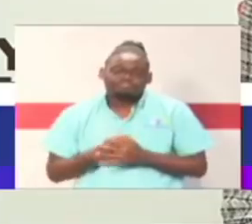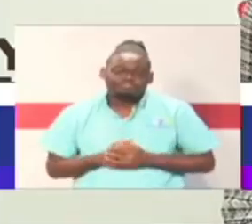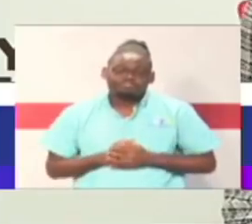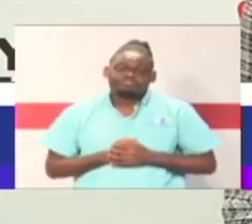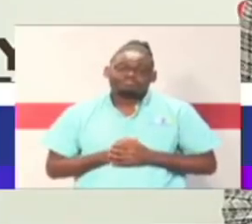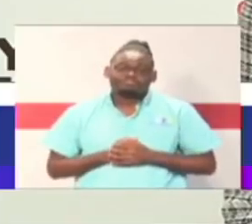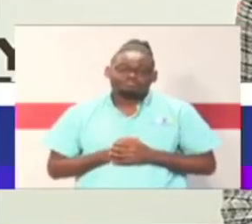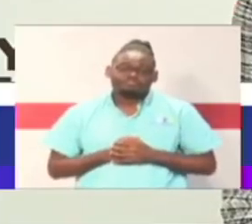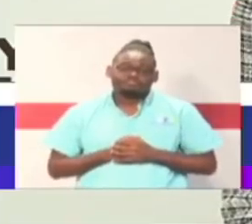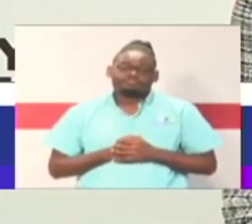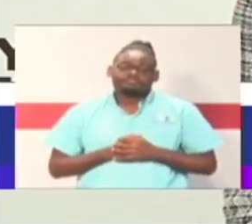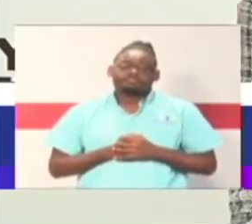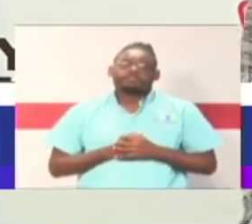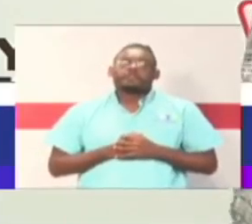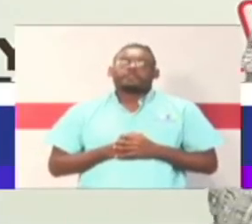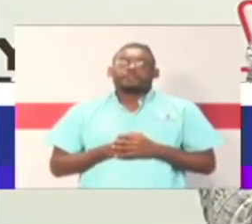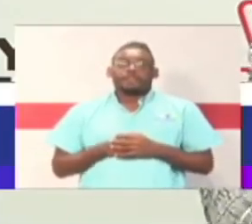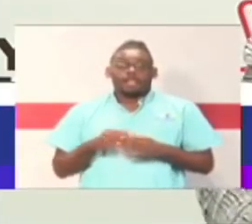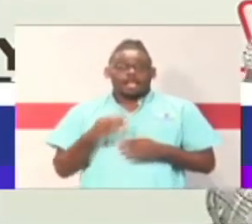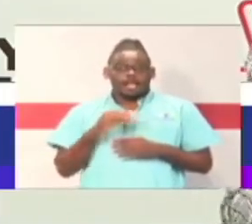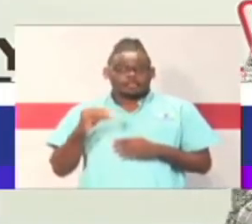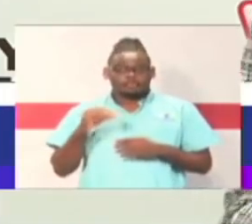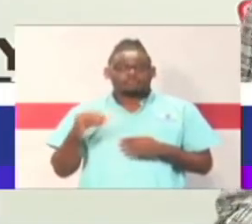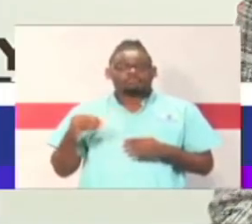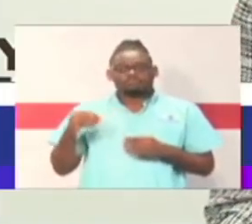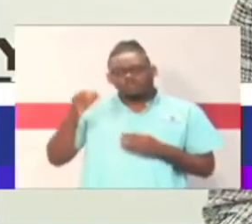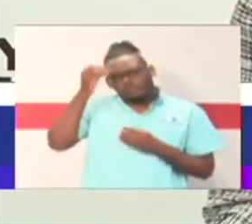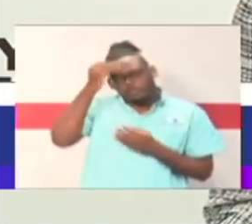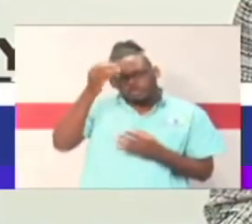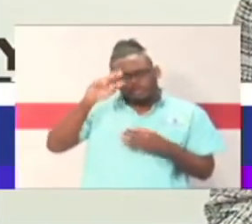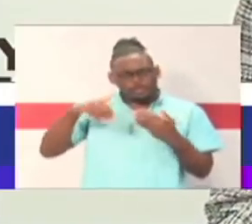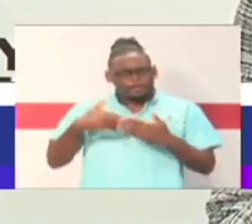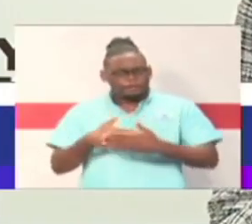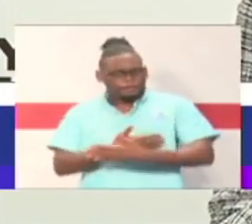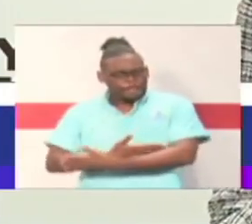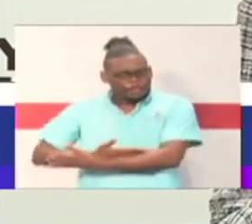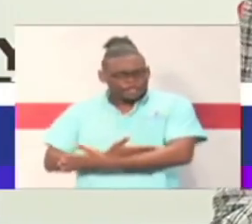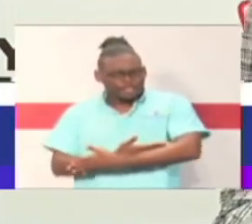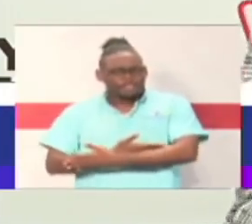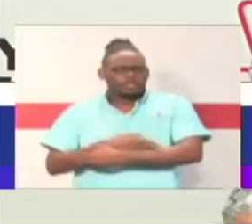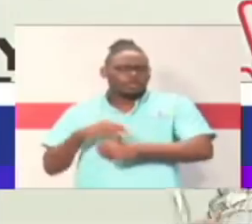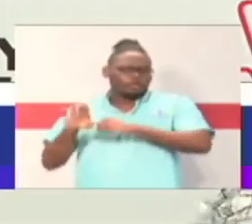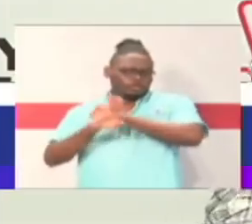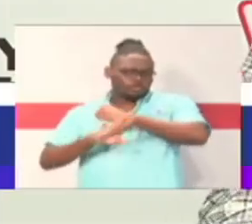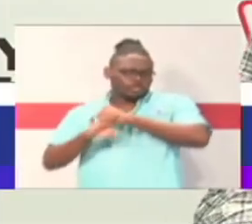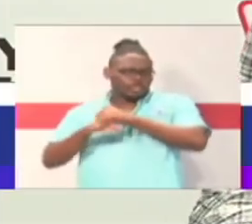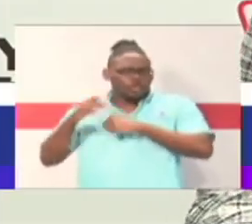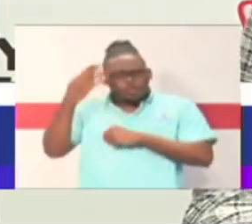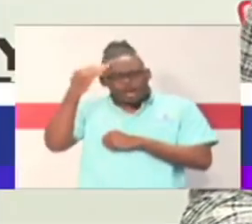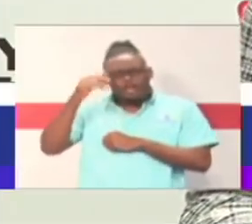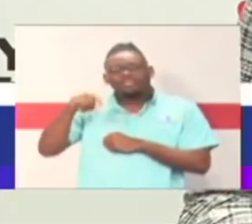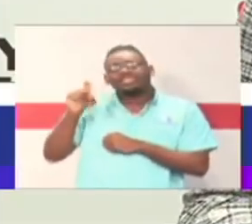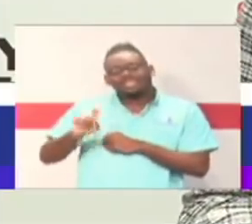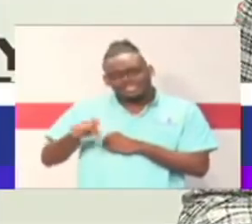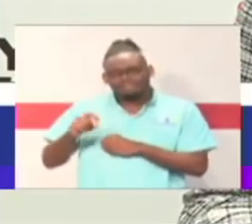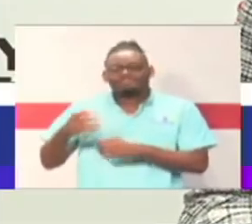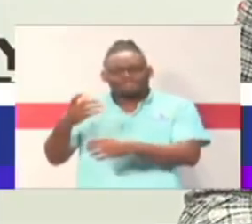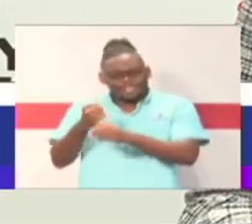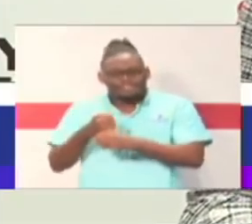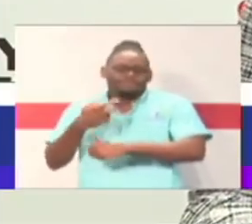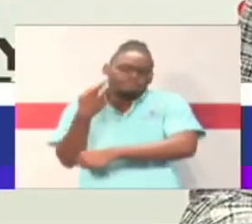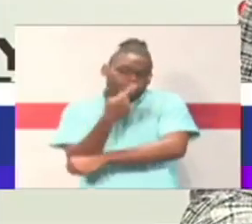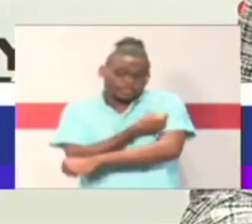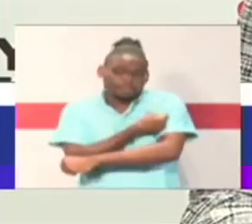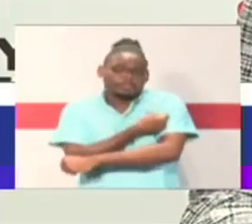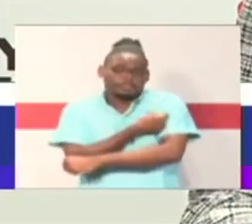being passed on to the baby. Very, very powerful reasons to take the COVID-19 vaccine. We go into